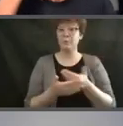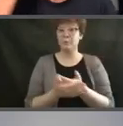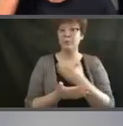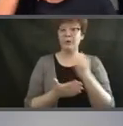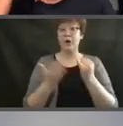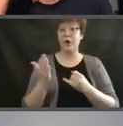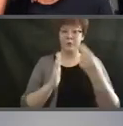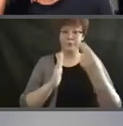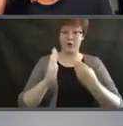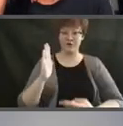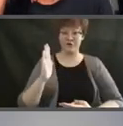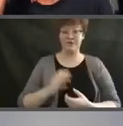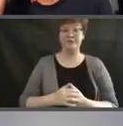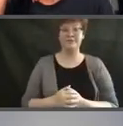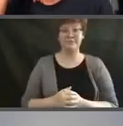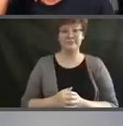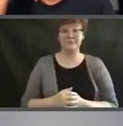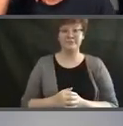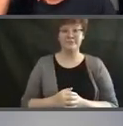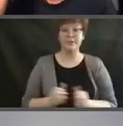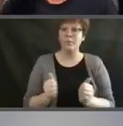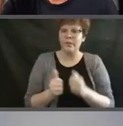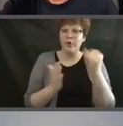art brushes, you can either apply